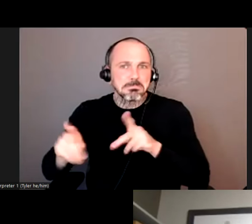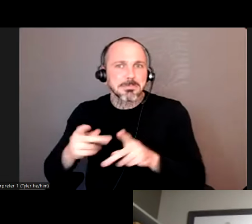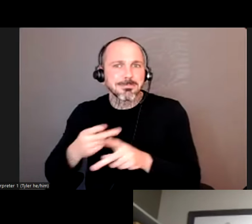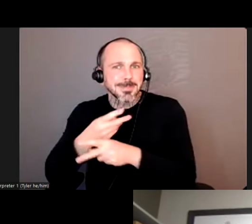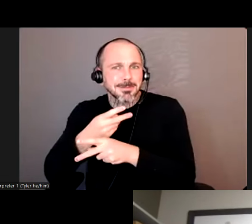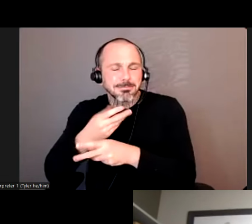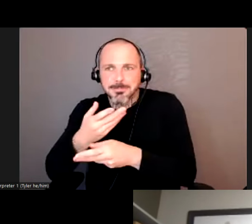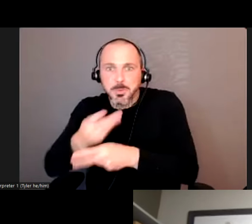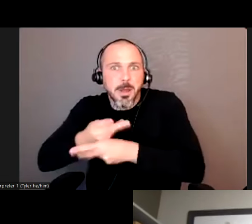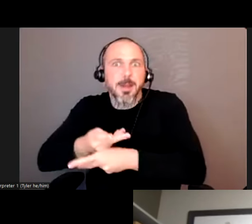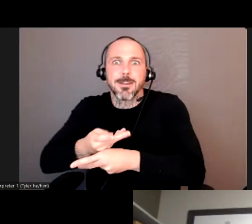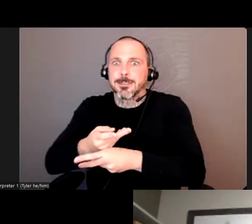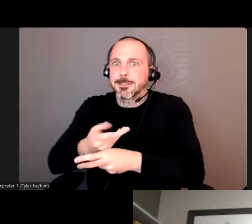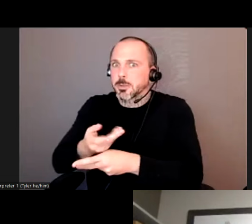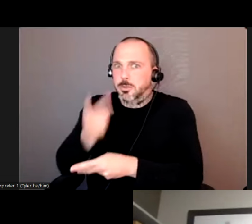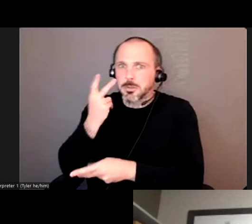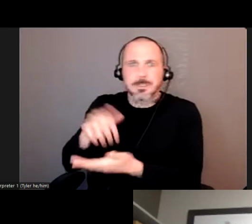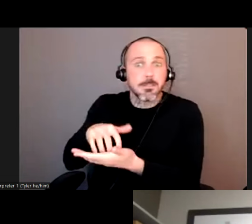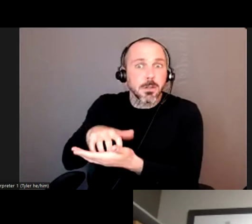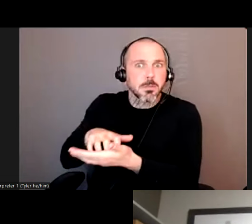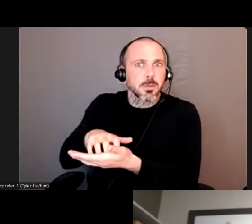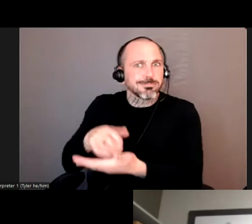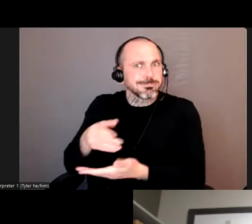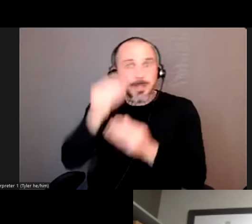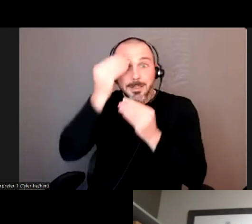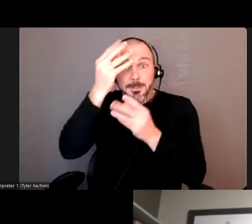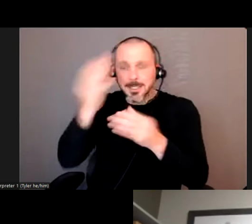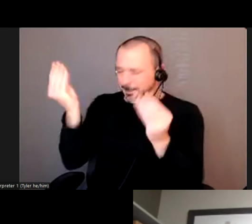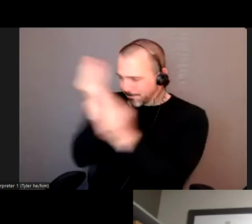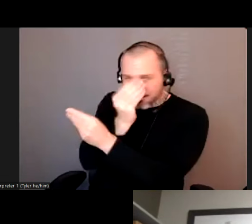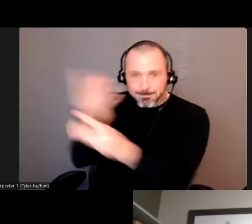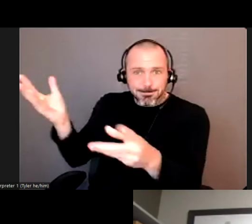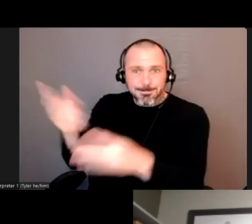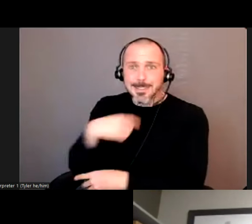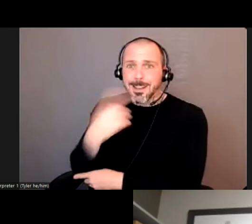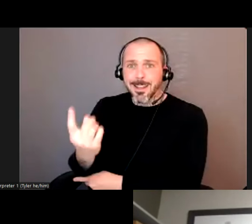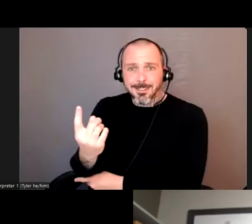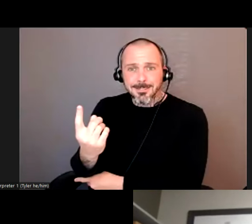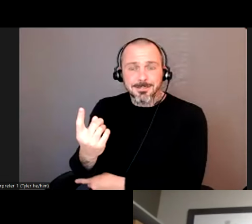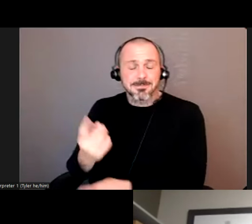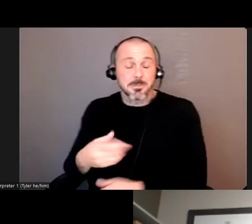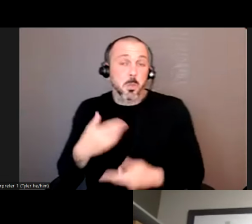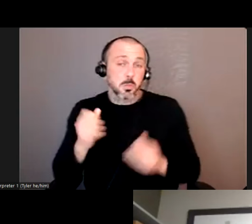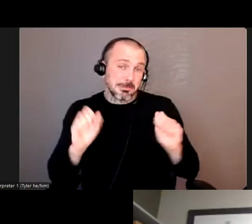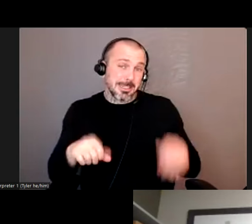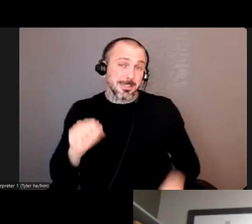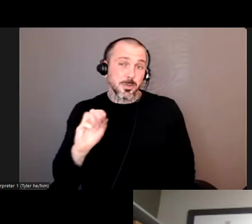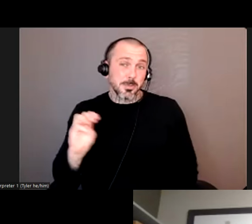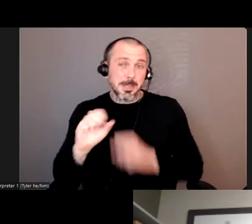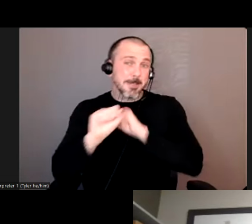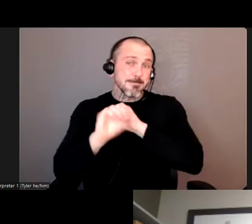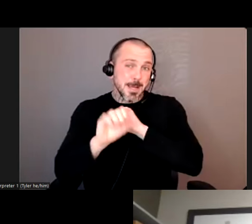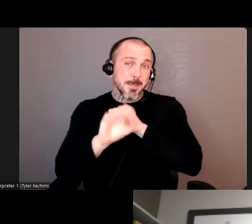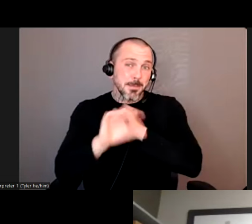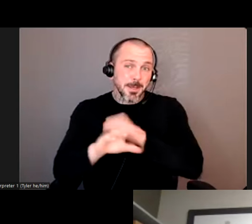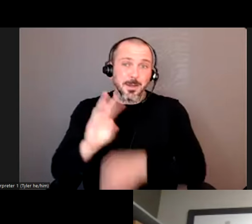be vulnerable. And that can go a long way. Because, I mean, you know, the CFC can push information out on social media, on our